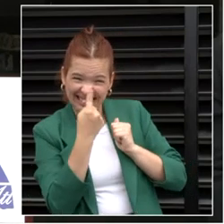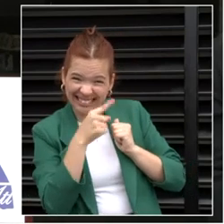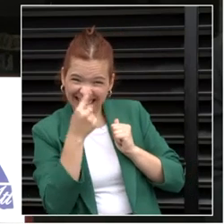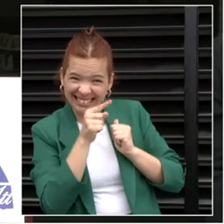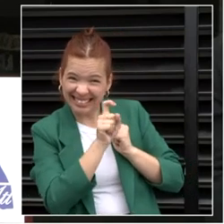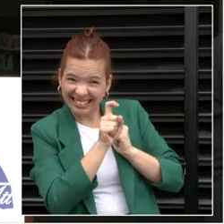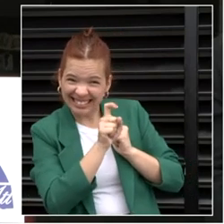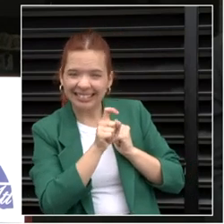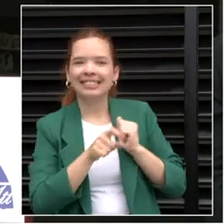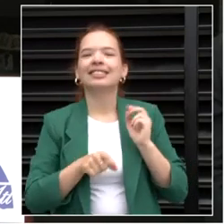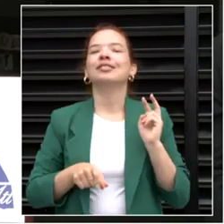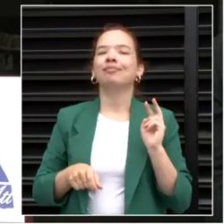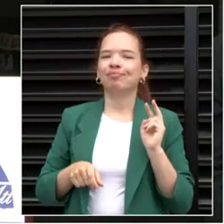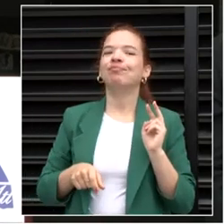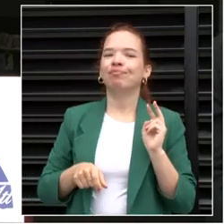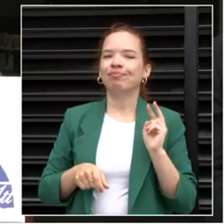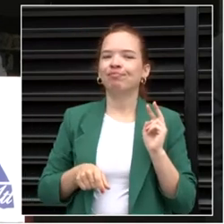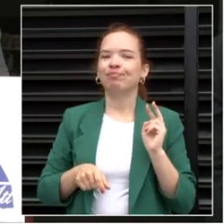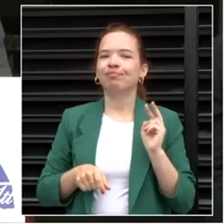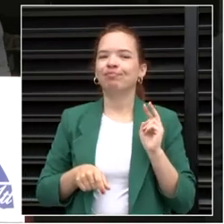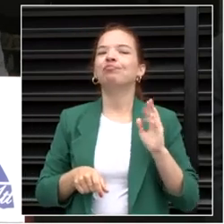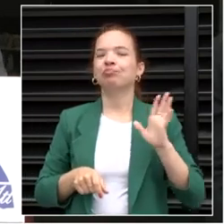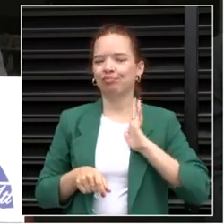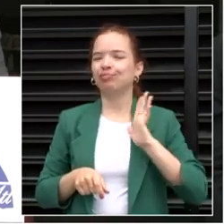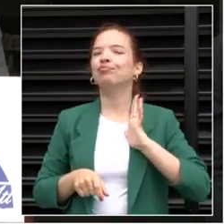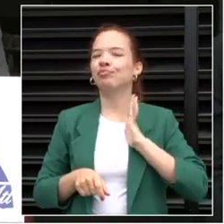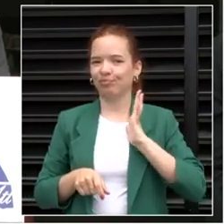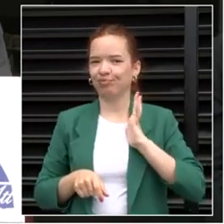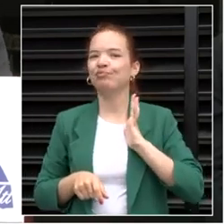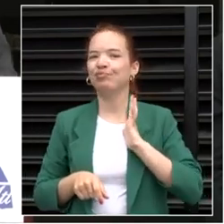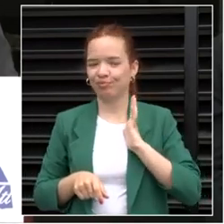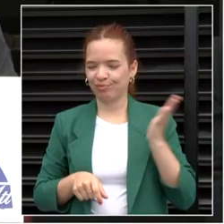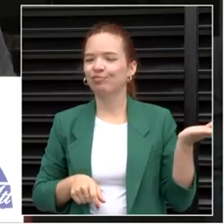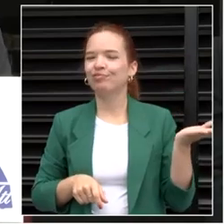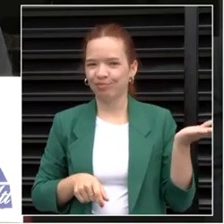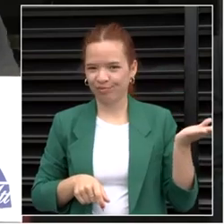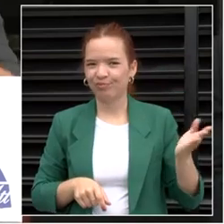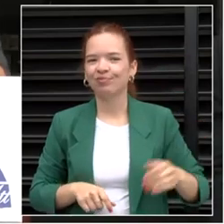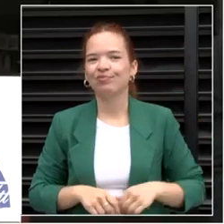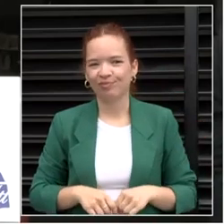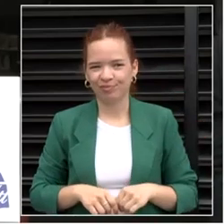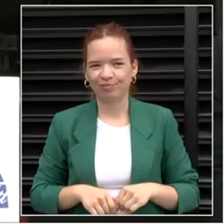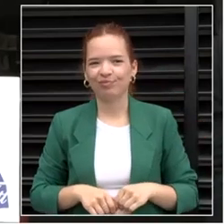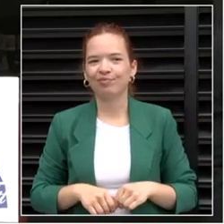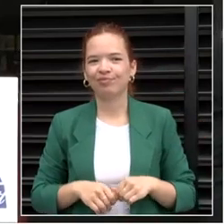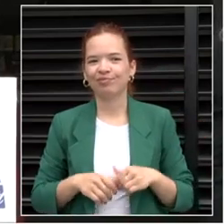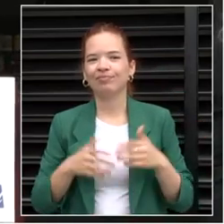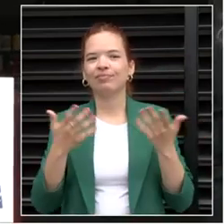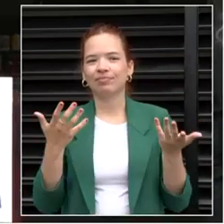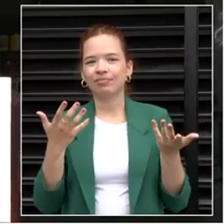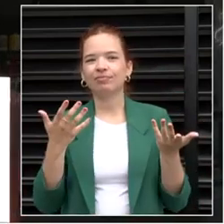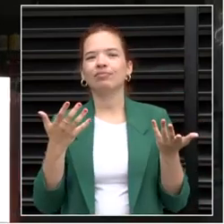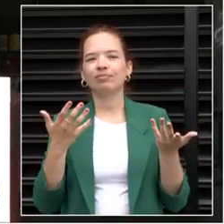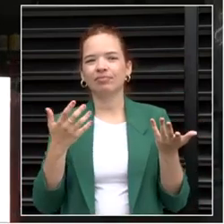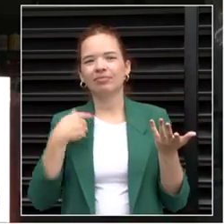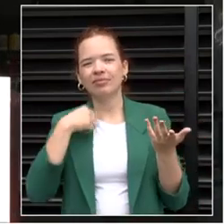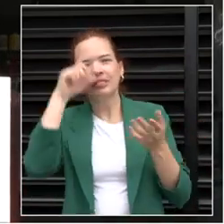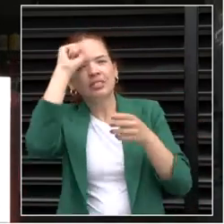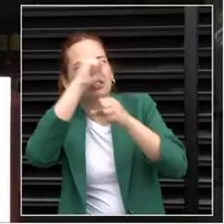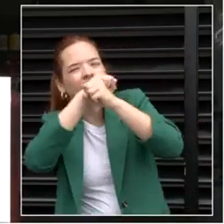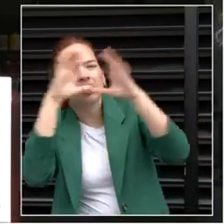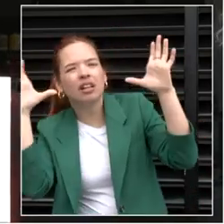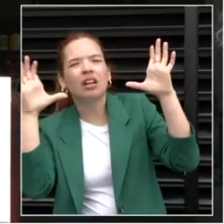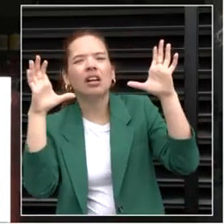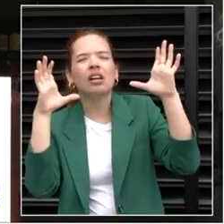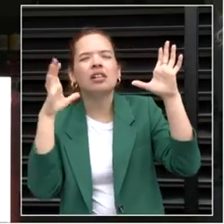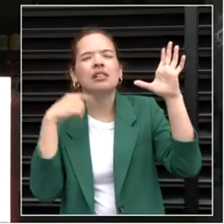we had this idea that, well, okay, obviously we'll have some big act open it,